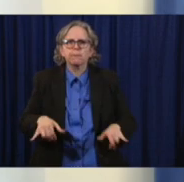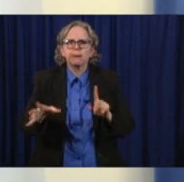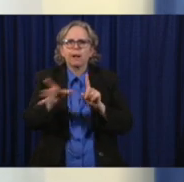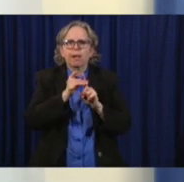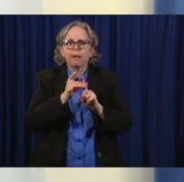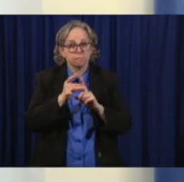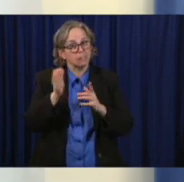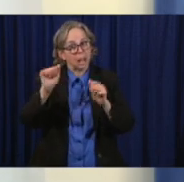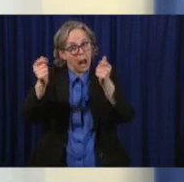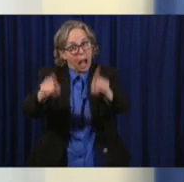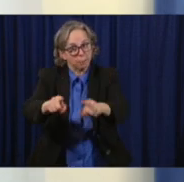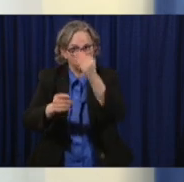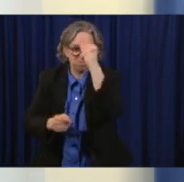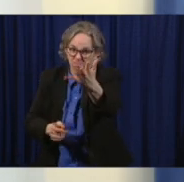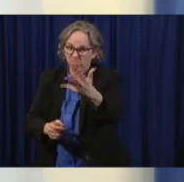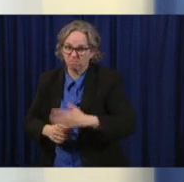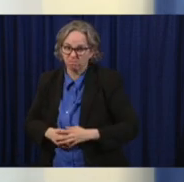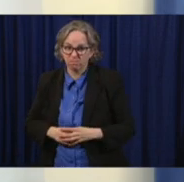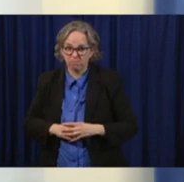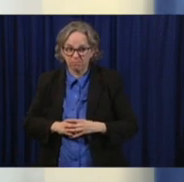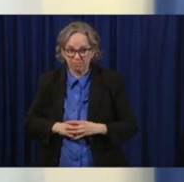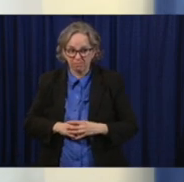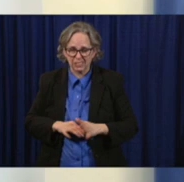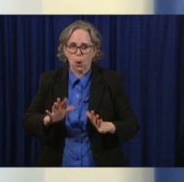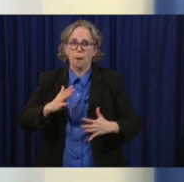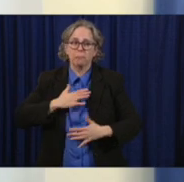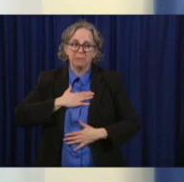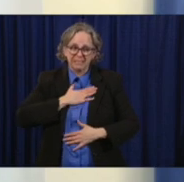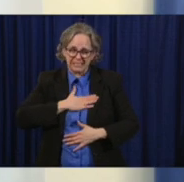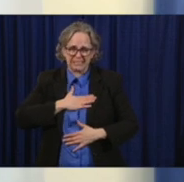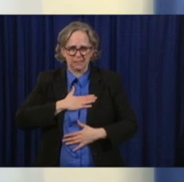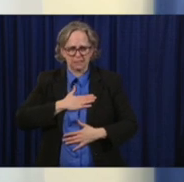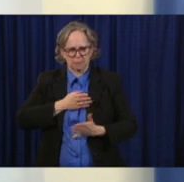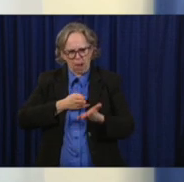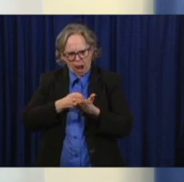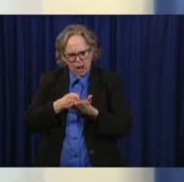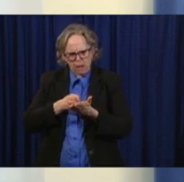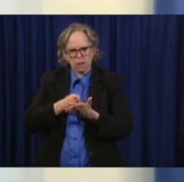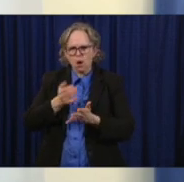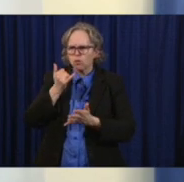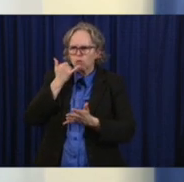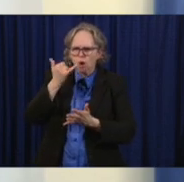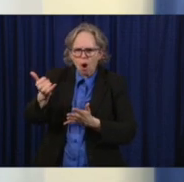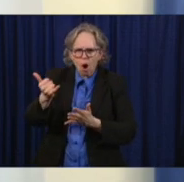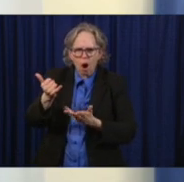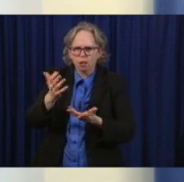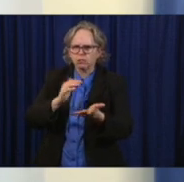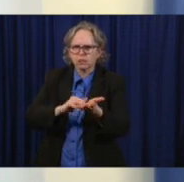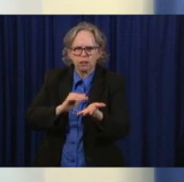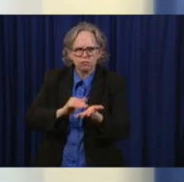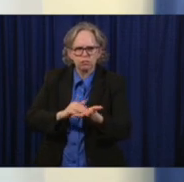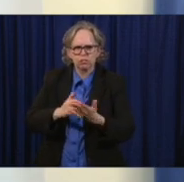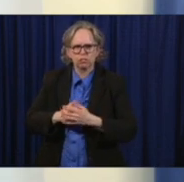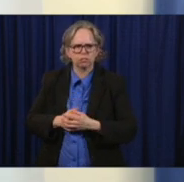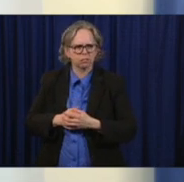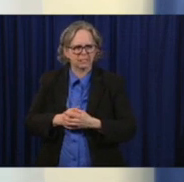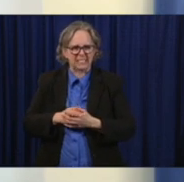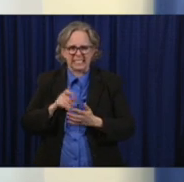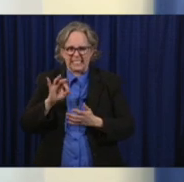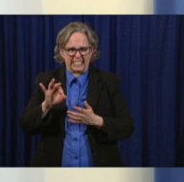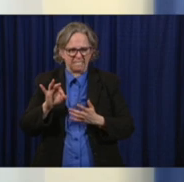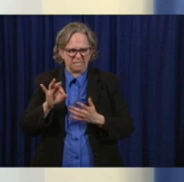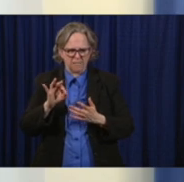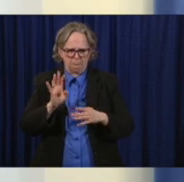tell that and talk to your doctor, and we got to get you help. And also, if you're a business, if you see something, you need